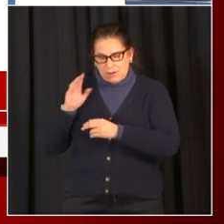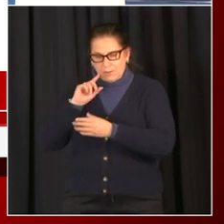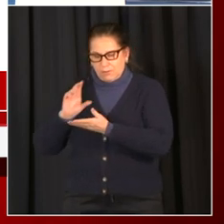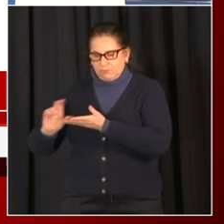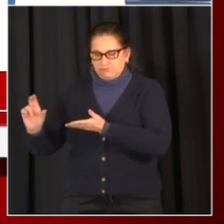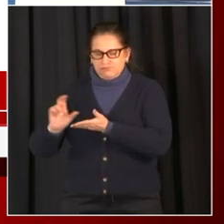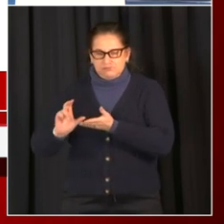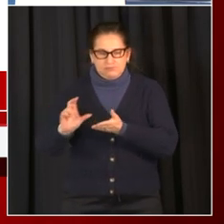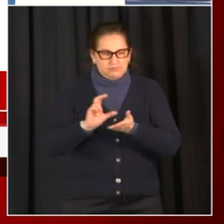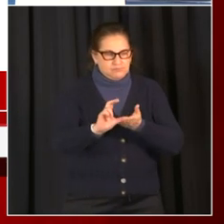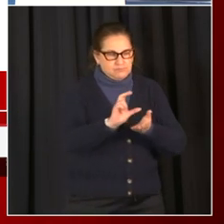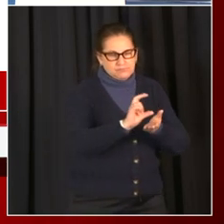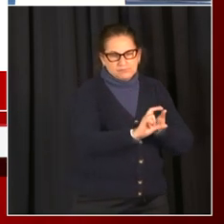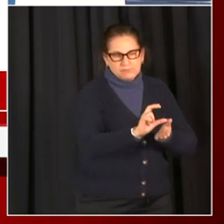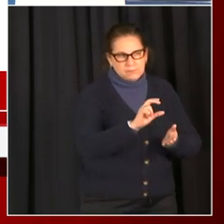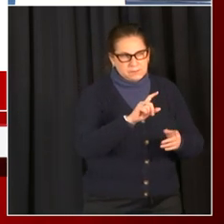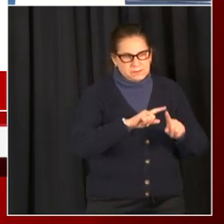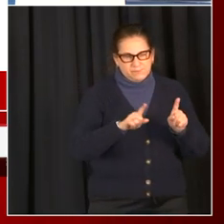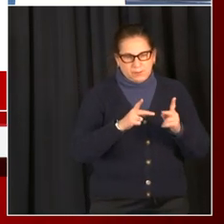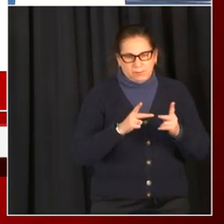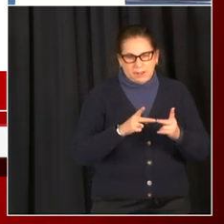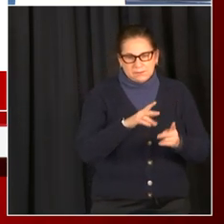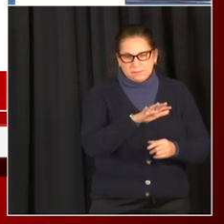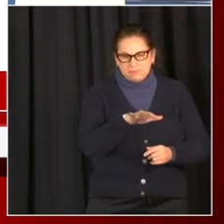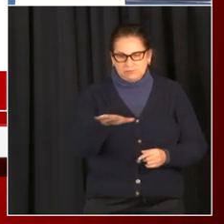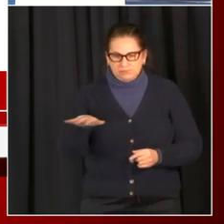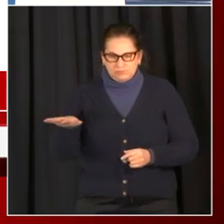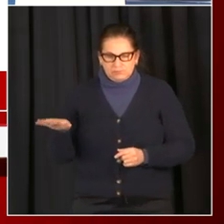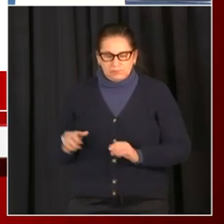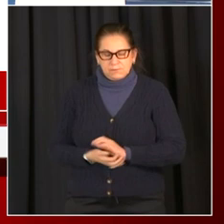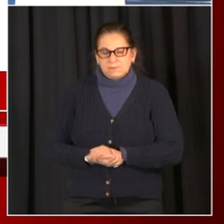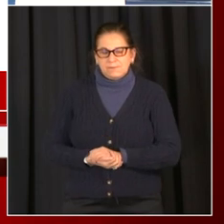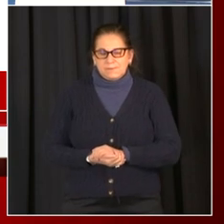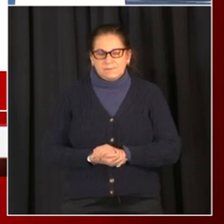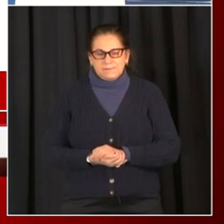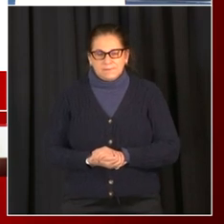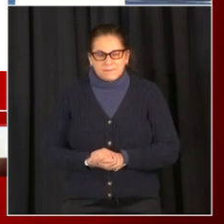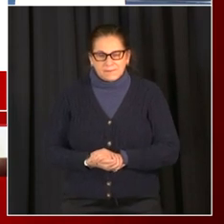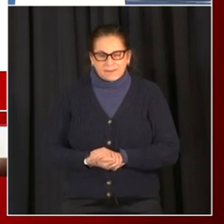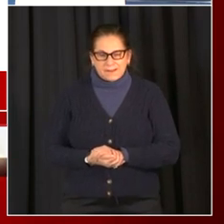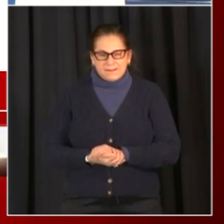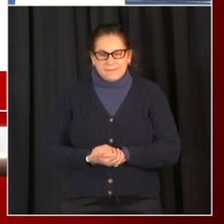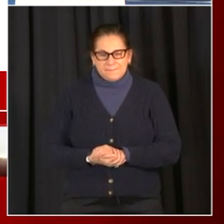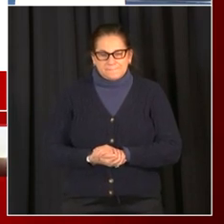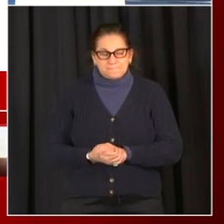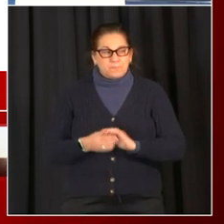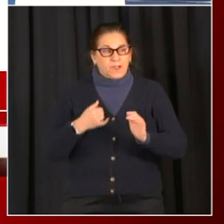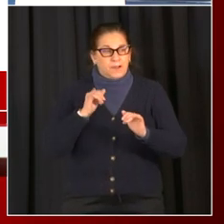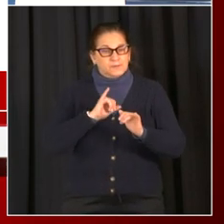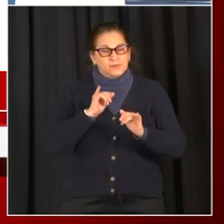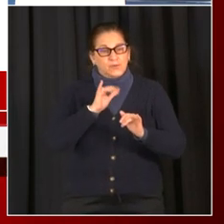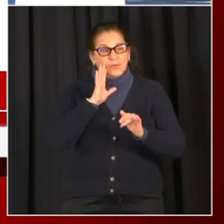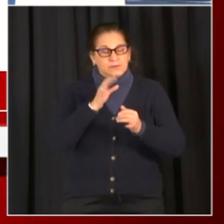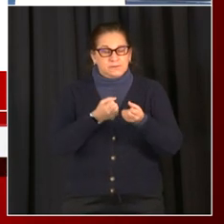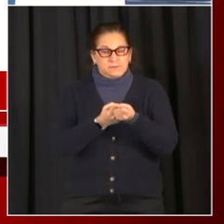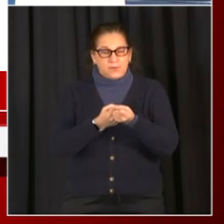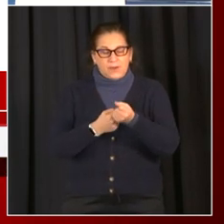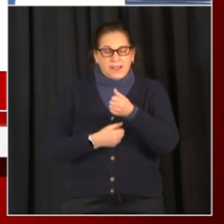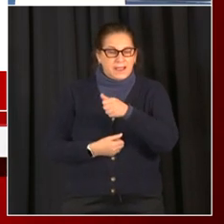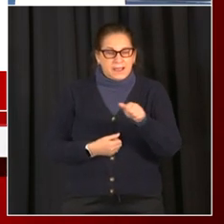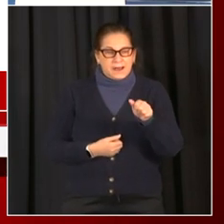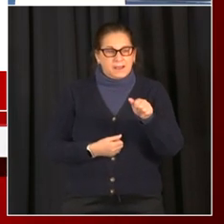support our skilled nursing facility and assisted living facility residents and staff through the pharmacy partnership, which is